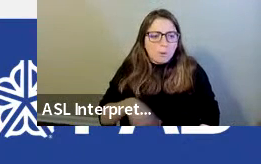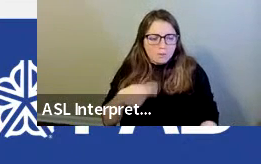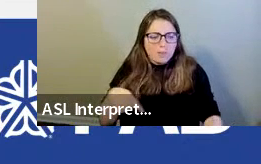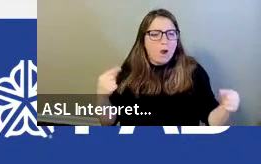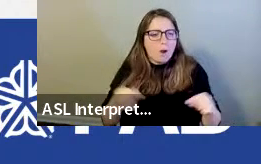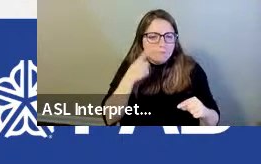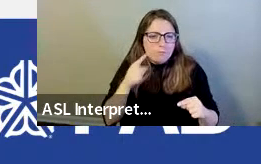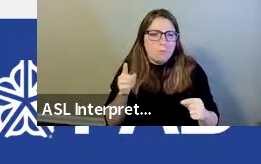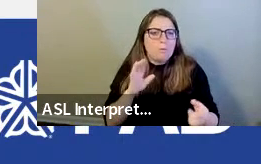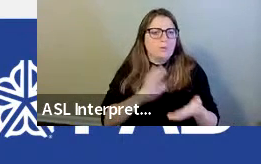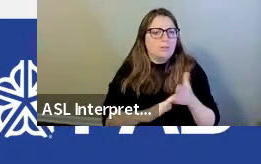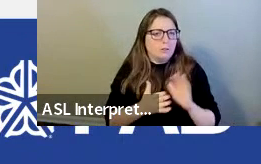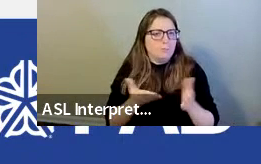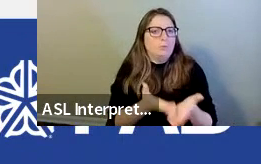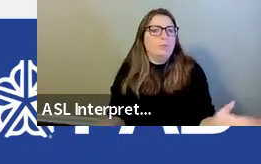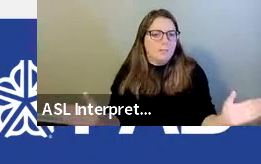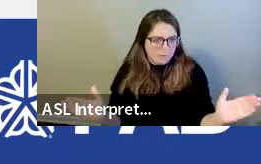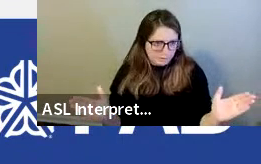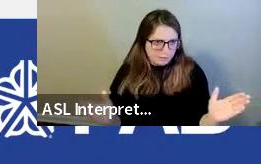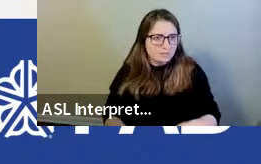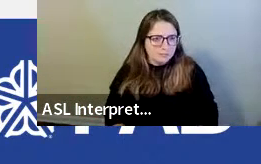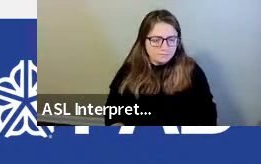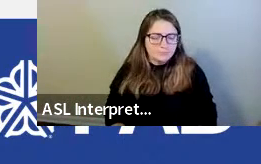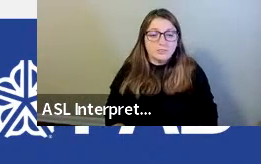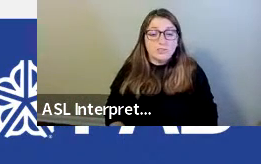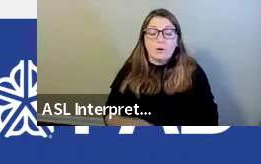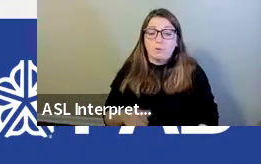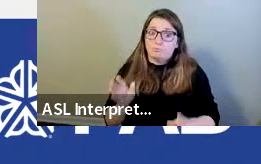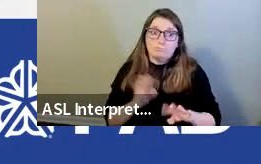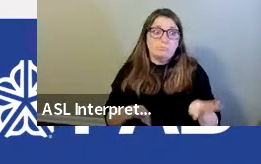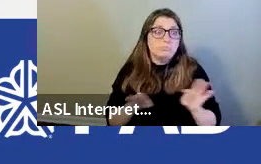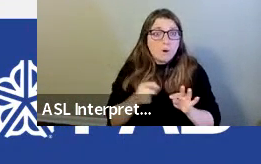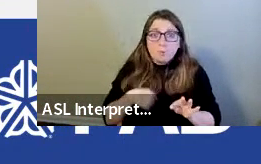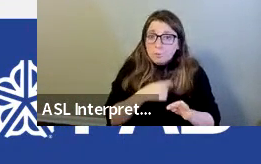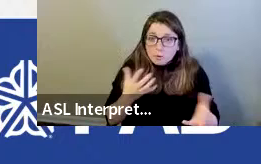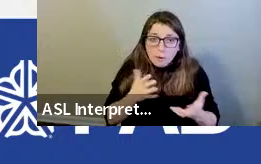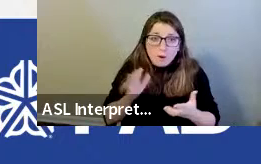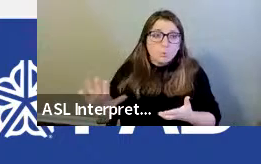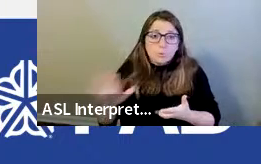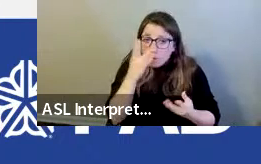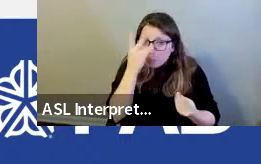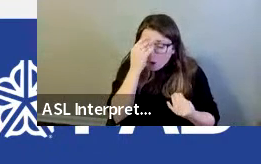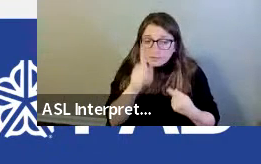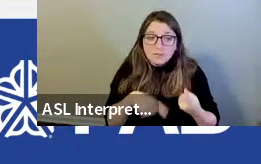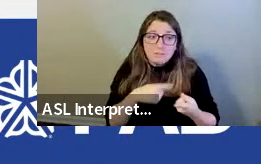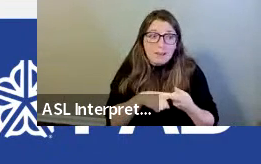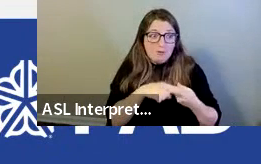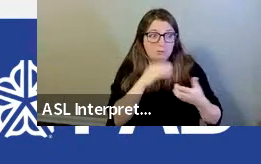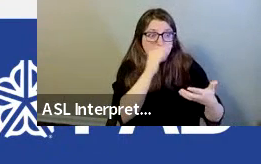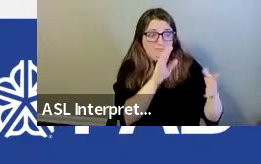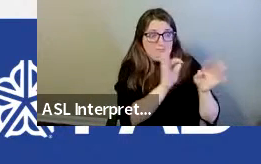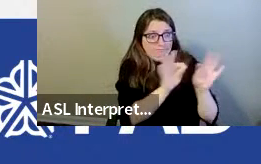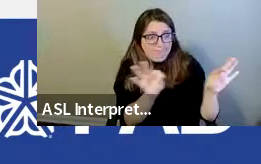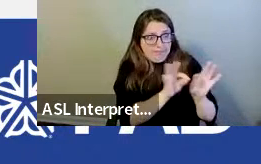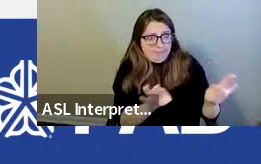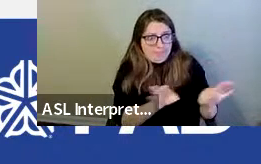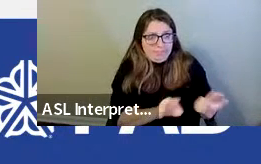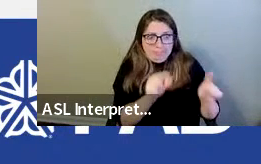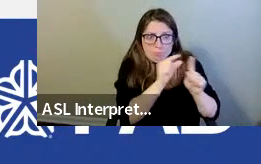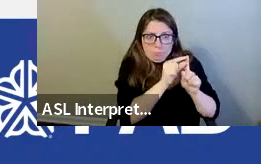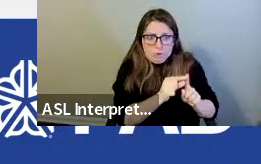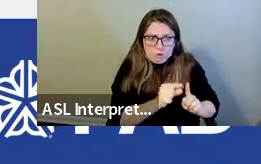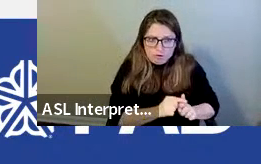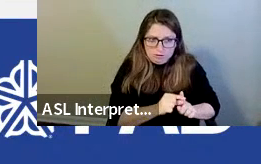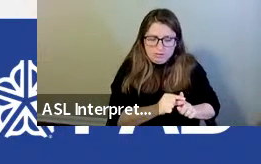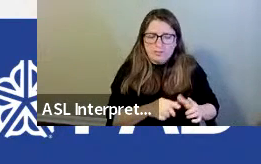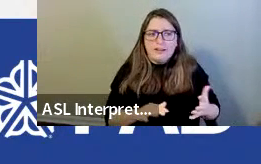are really interested in your thoughts, everyone's thoughts on the language of these descriptions and how we can